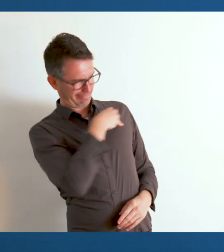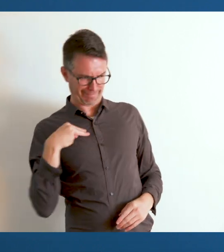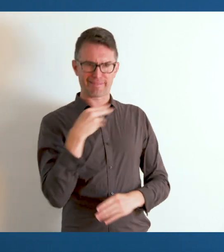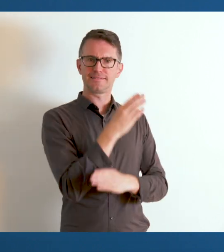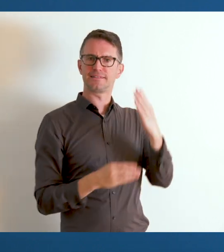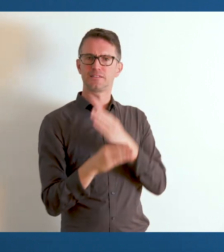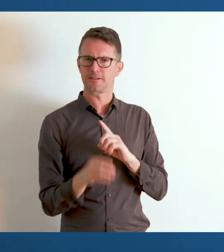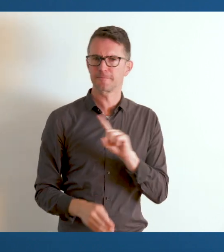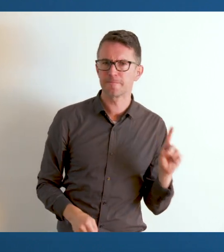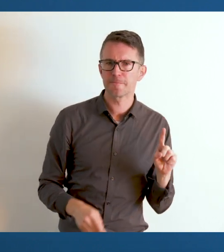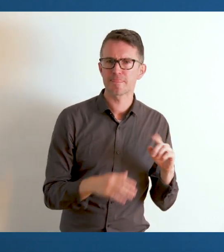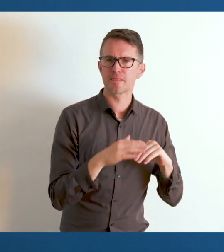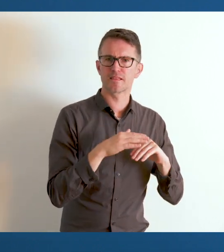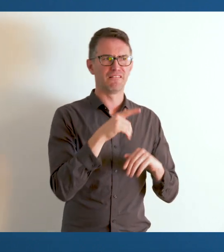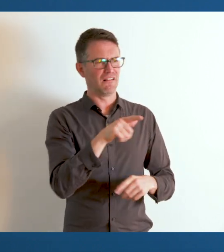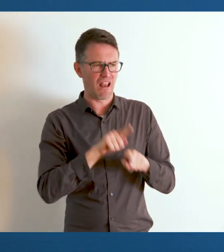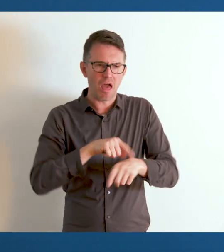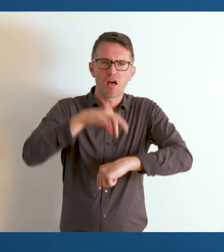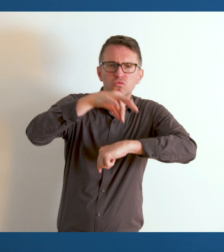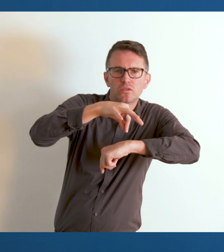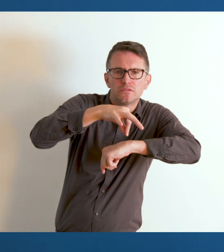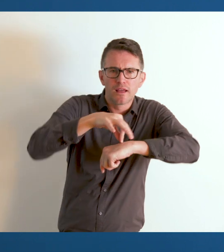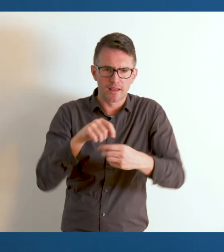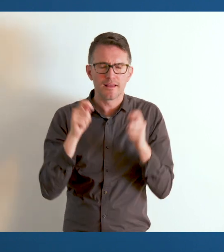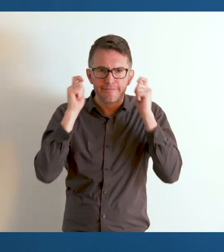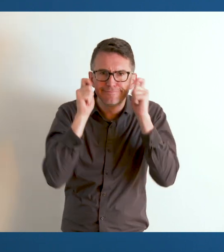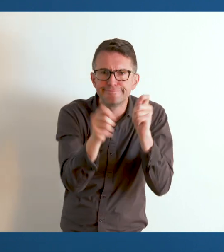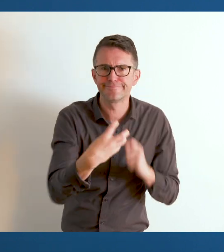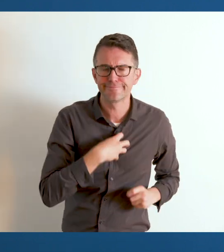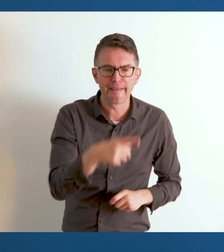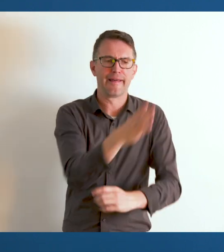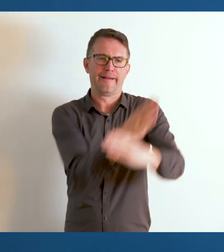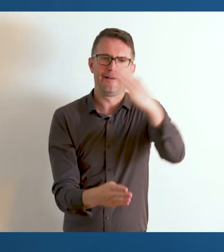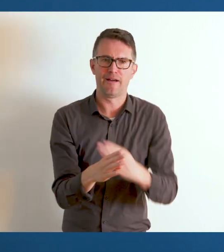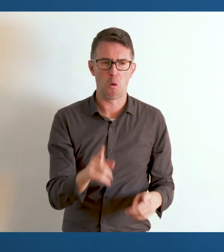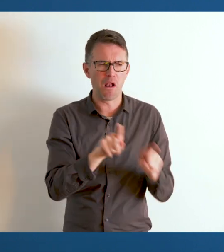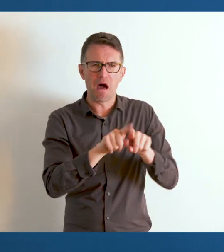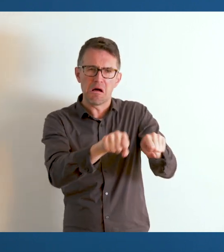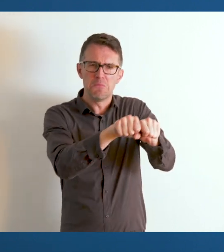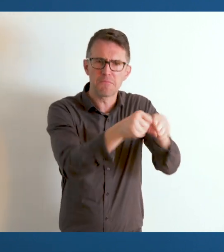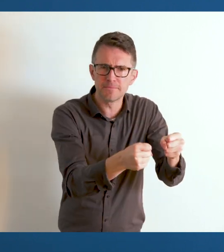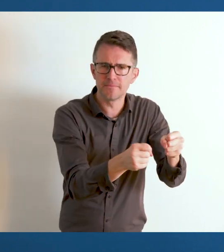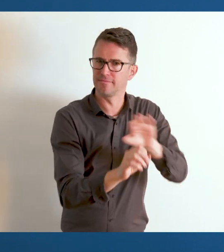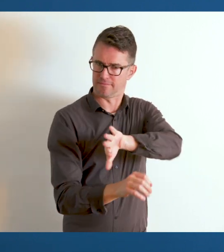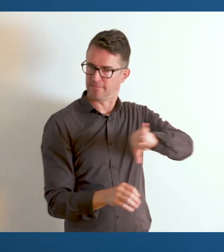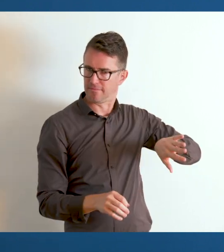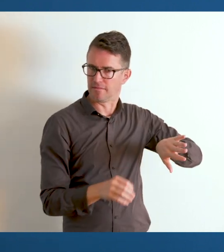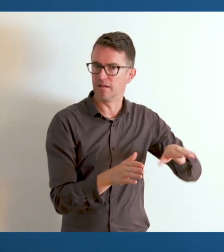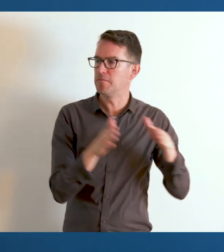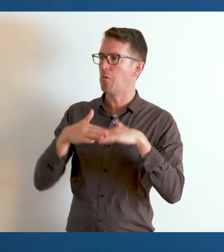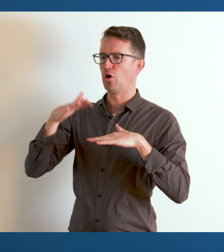any medical diagnosis, and it's not an impairment. It's this social